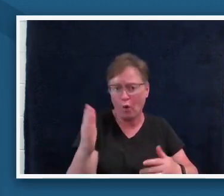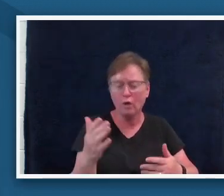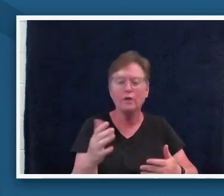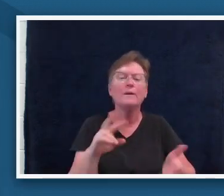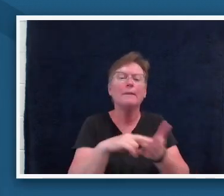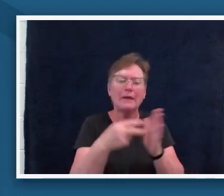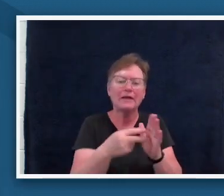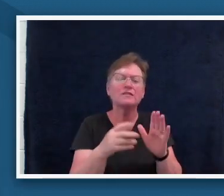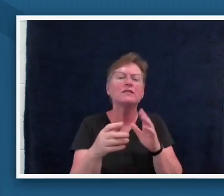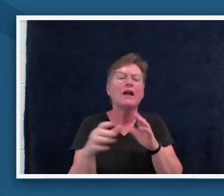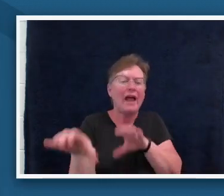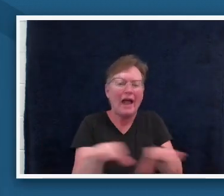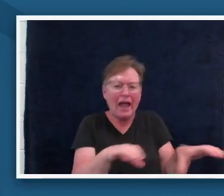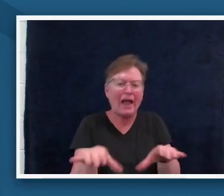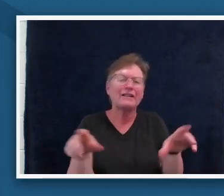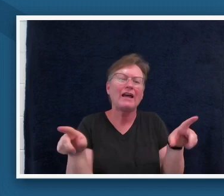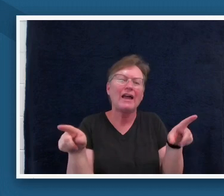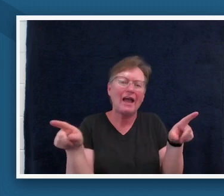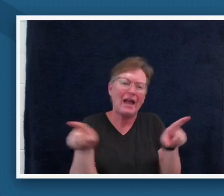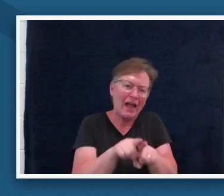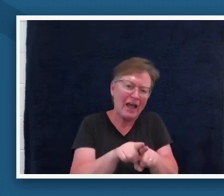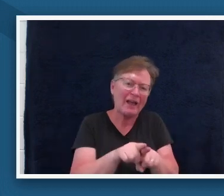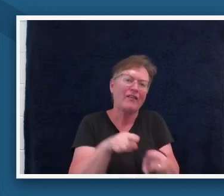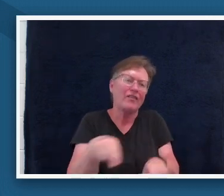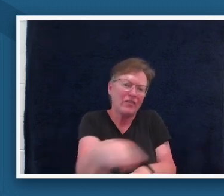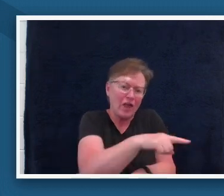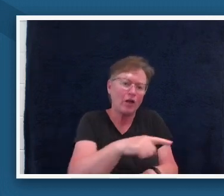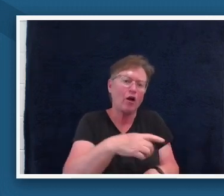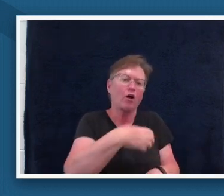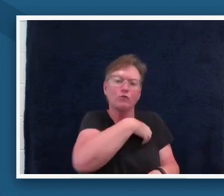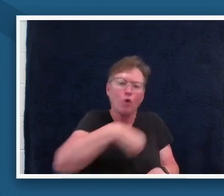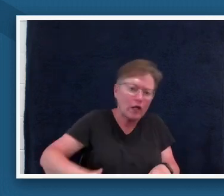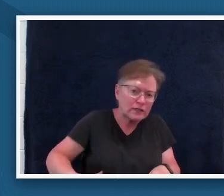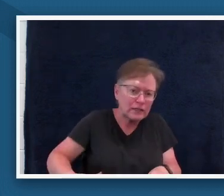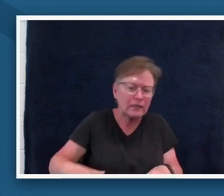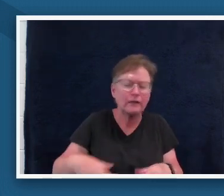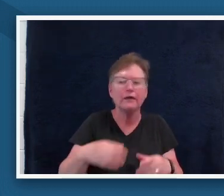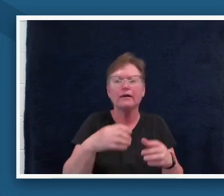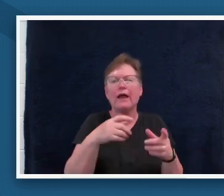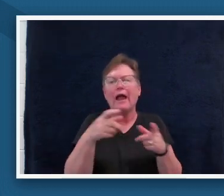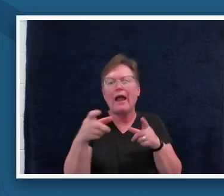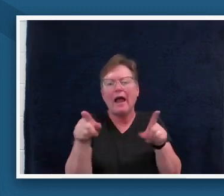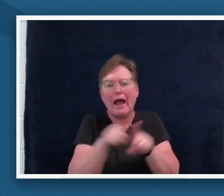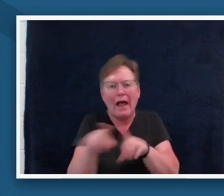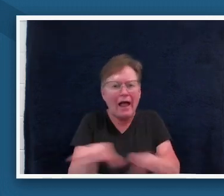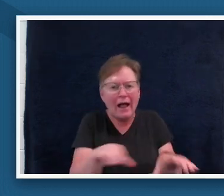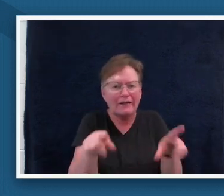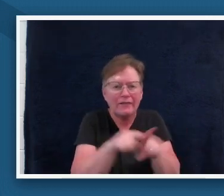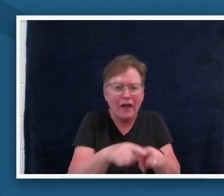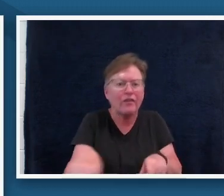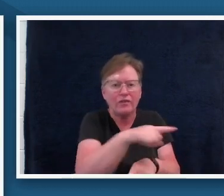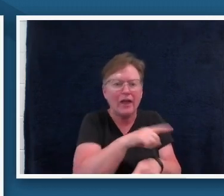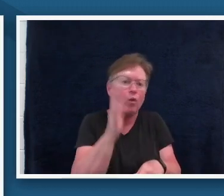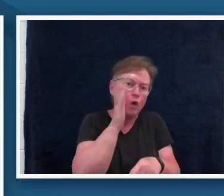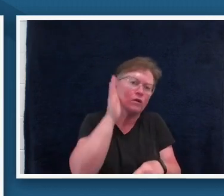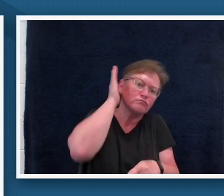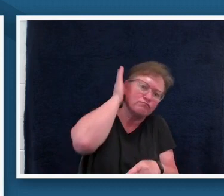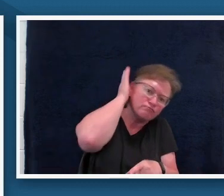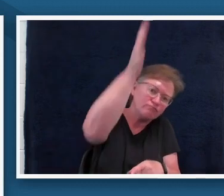Treat everyone as if they are shooting for the stars, and we'll do great.